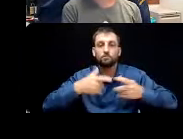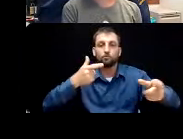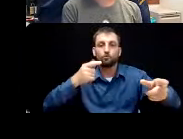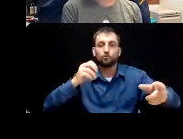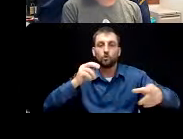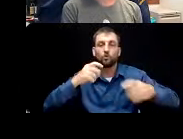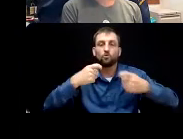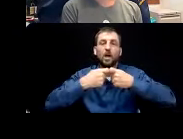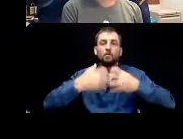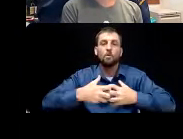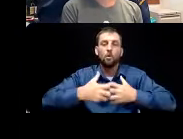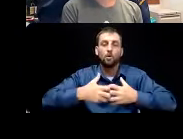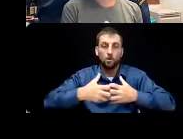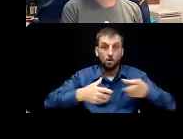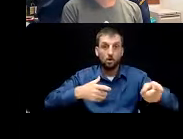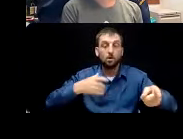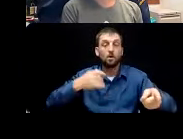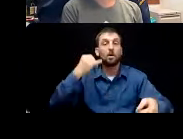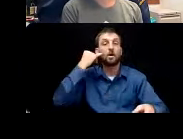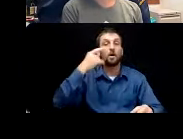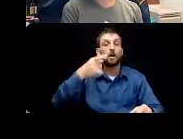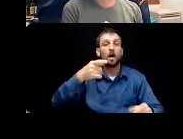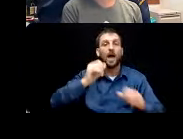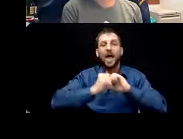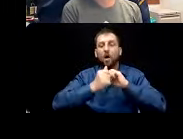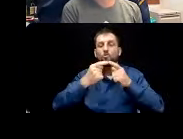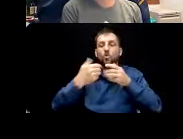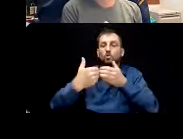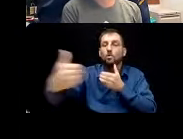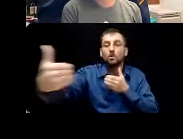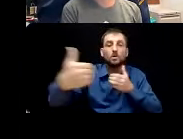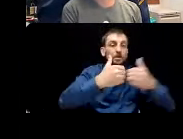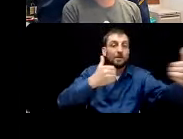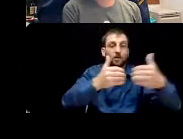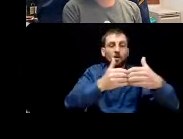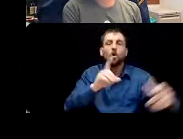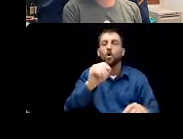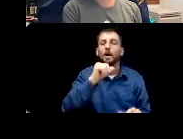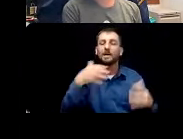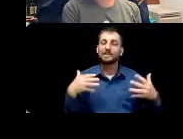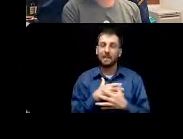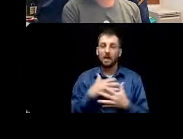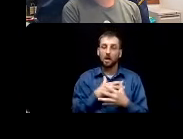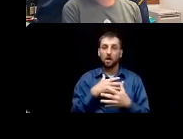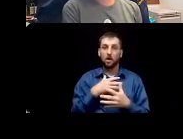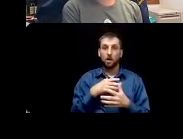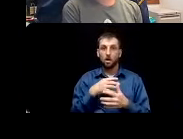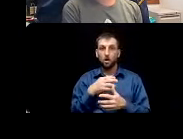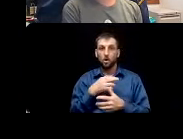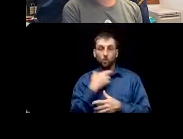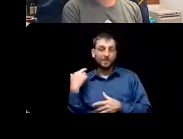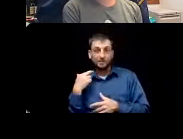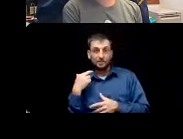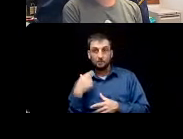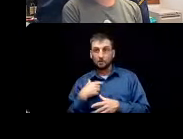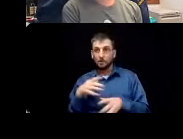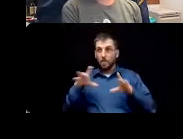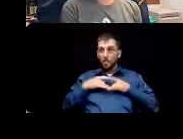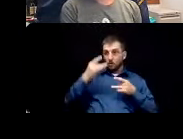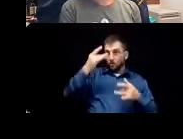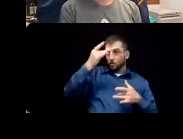shelter. So what I'm saying is don't be scared at the risk of catching COVID and putting your life in danger with the storm